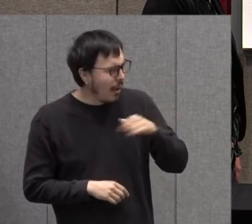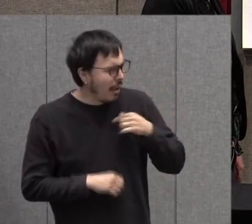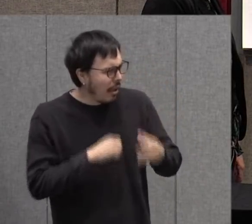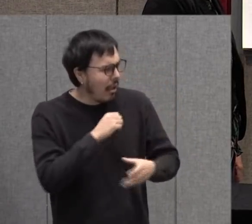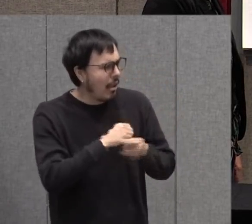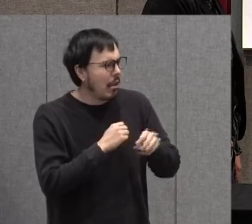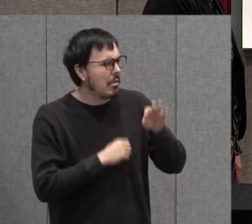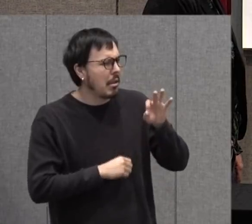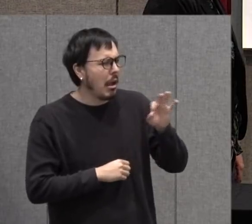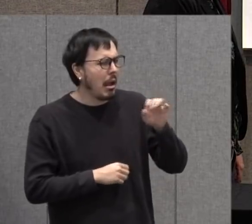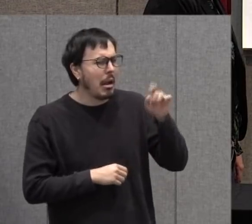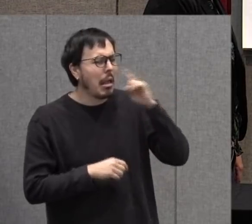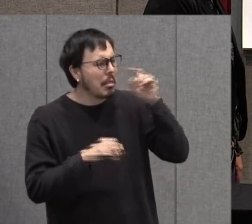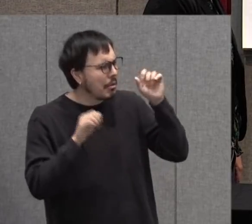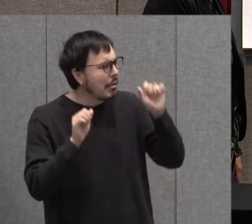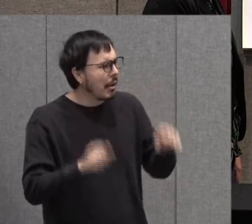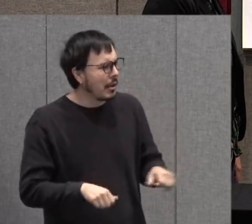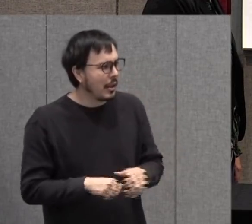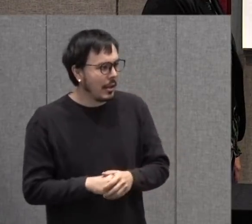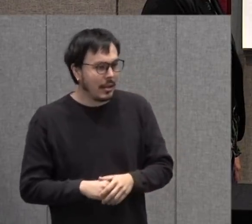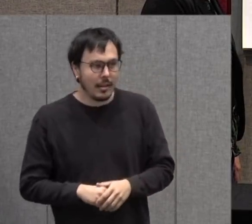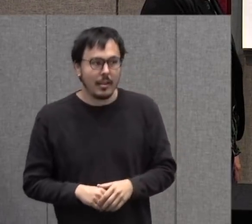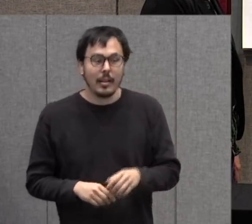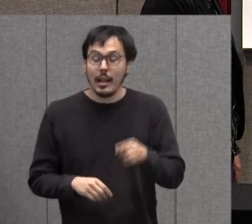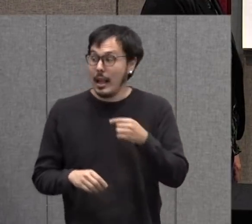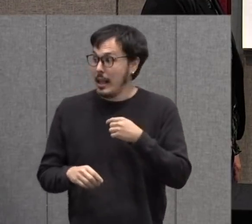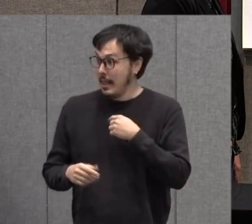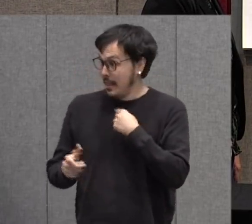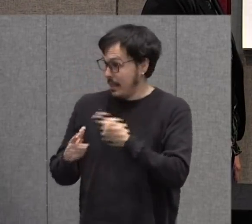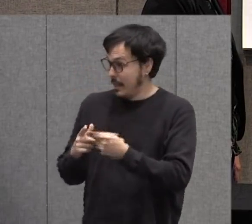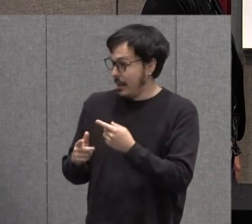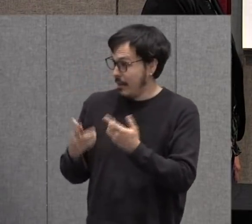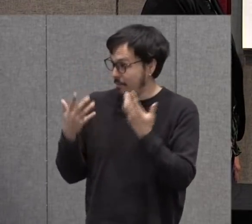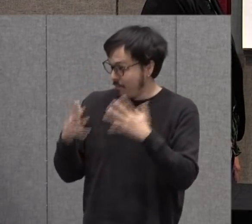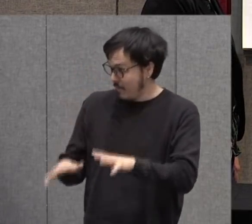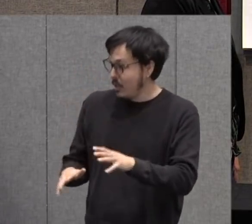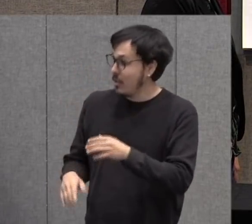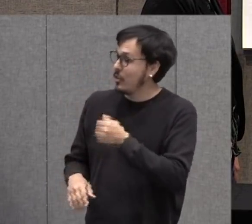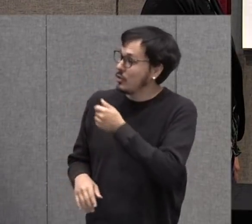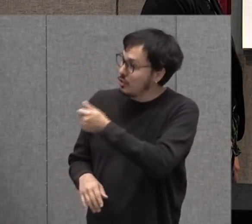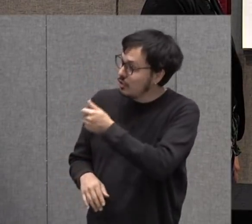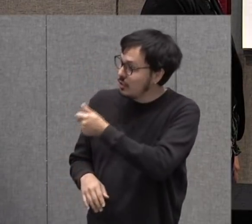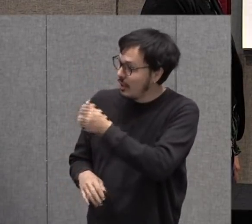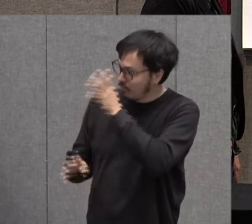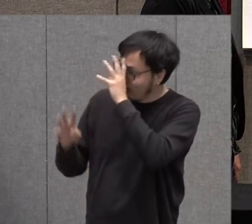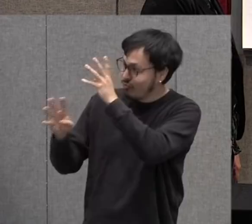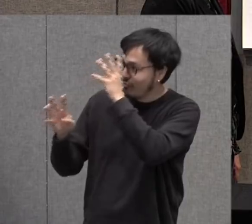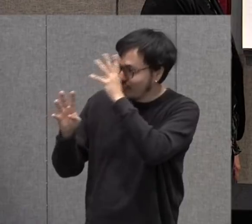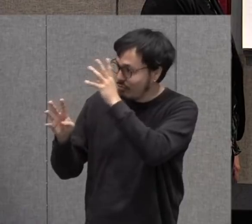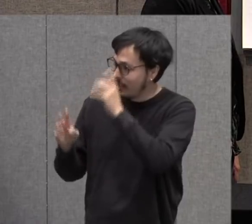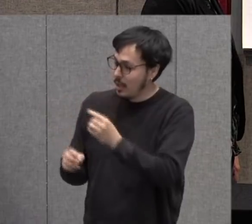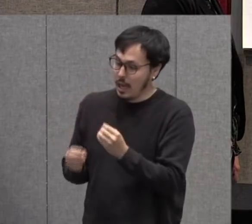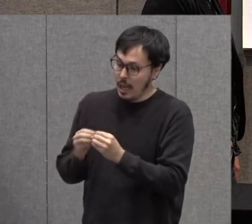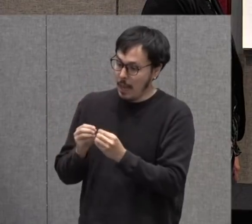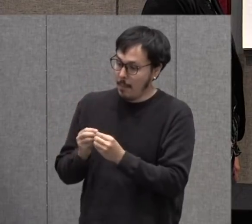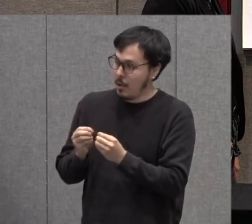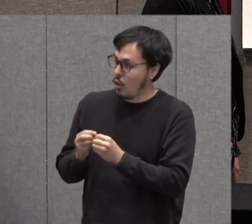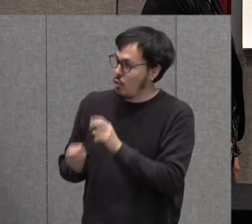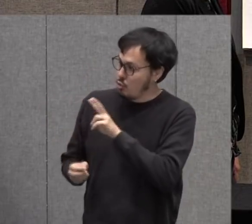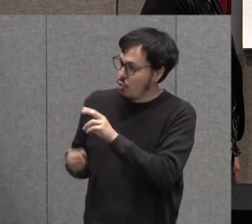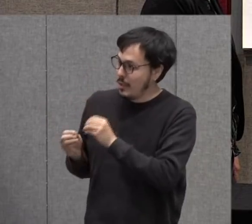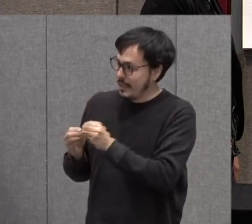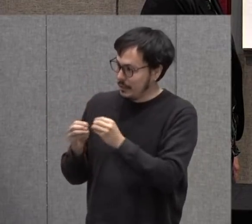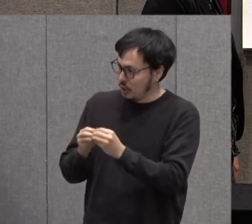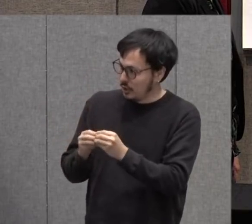do this. And then you come up with a 2-digit number, and I'll add on 9. And we'll just take turns. It's just a way of getting our math